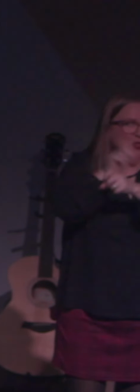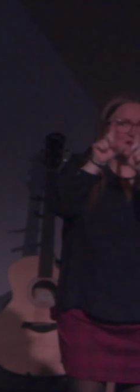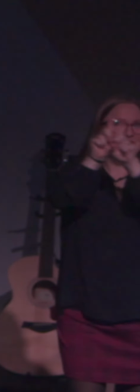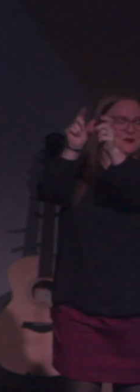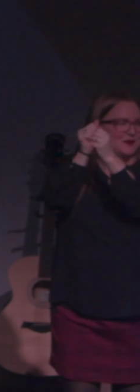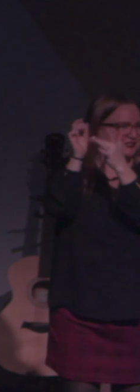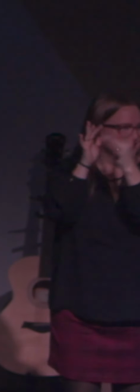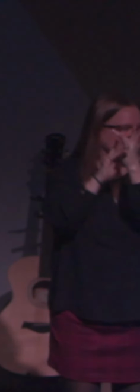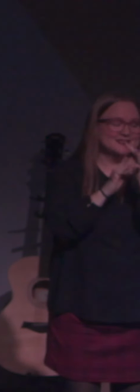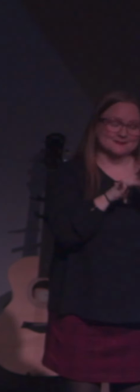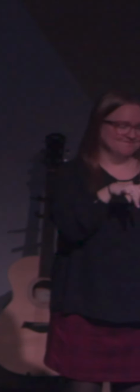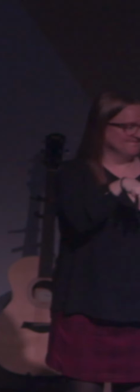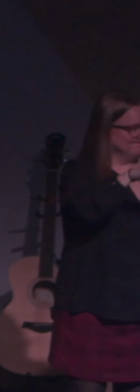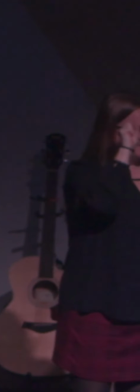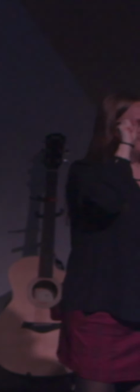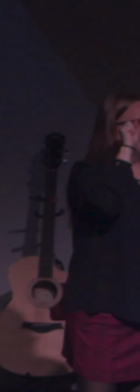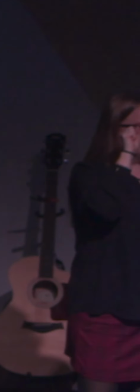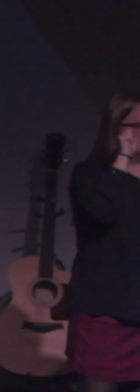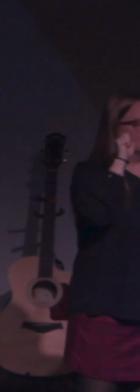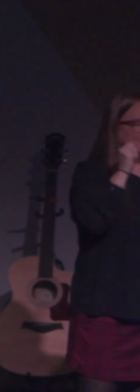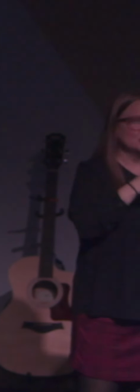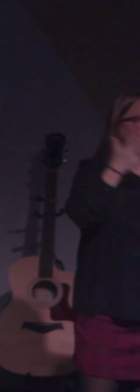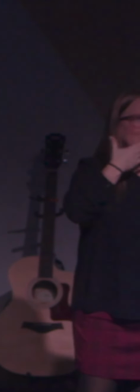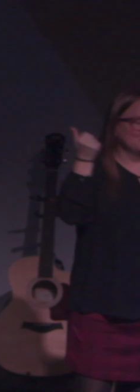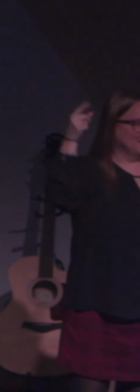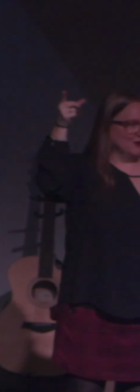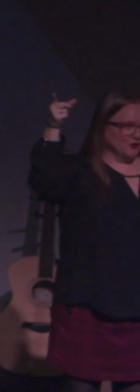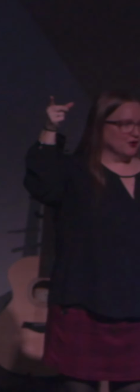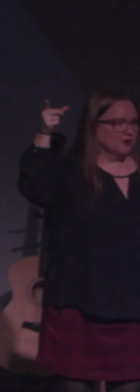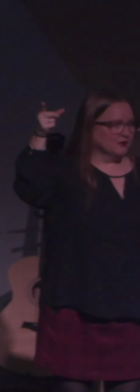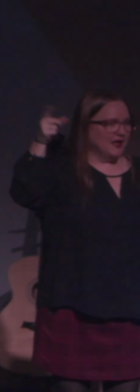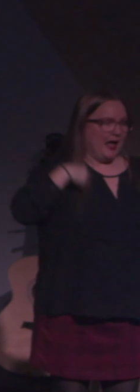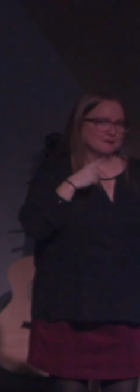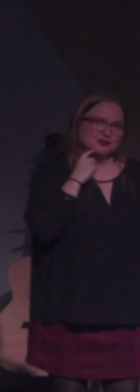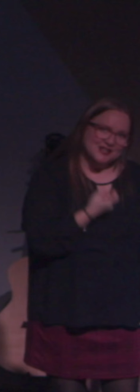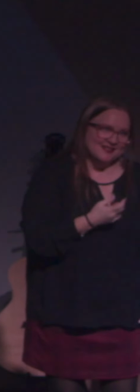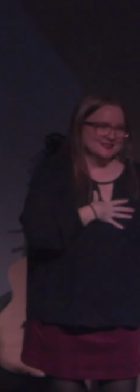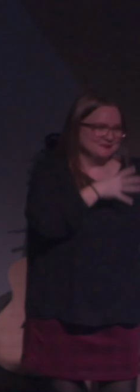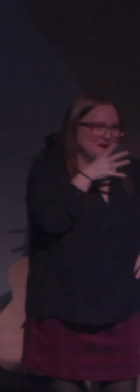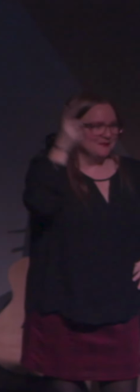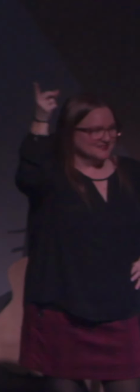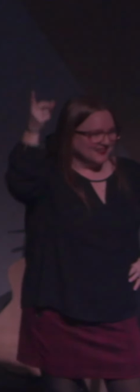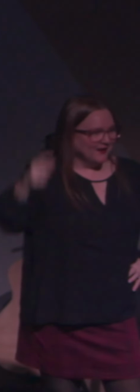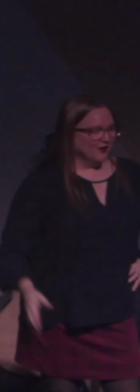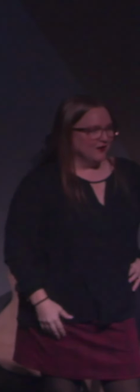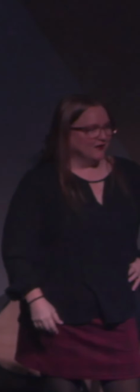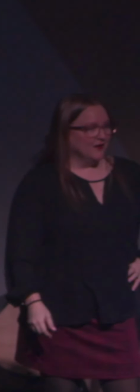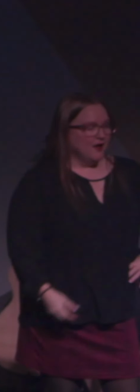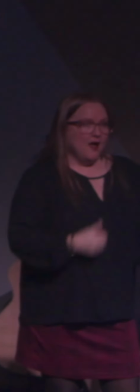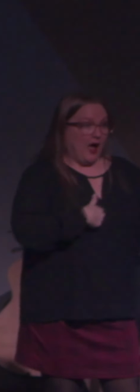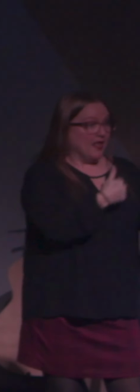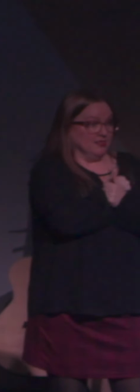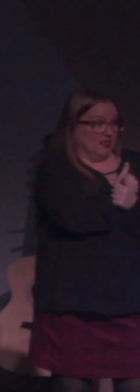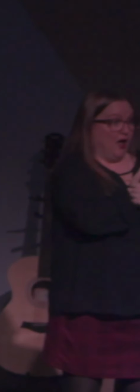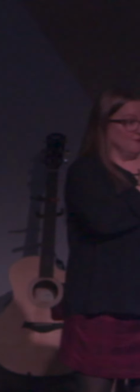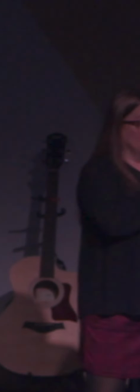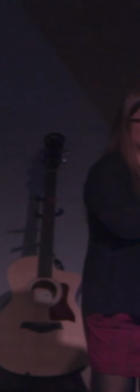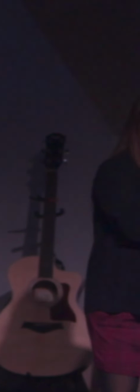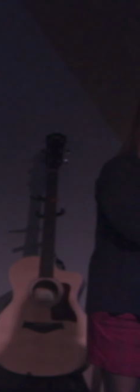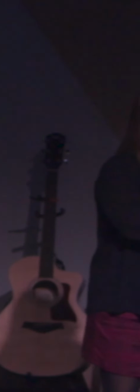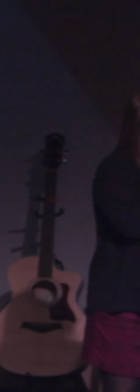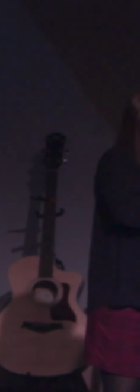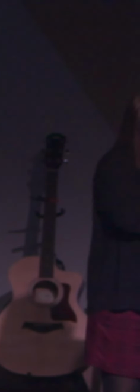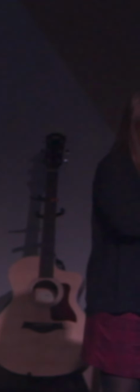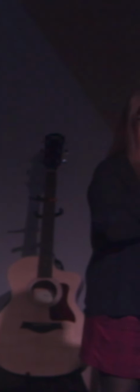Jesus? You better believe it. That's so much better. I'm jealous of her. I love the things of this world. I love my family.